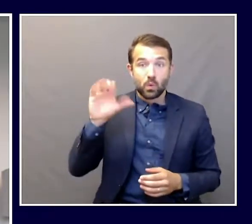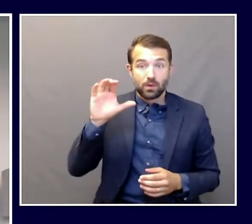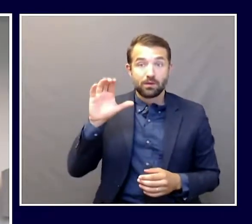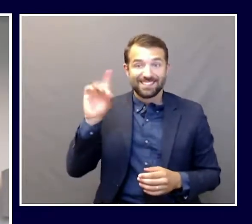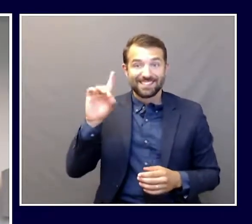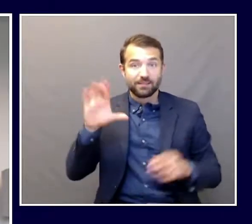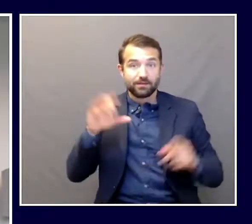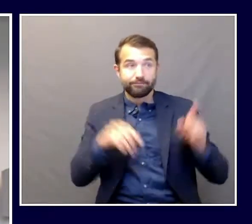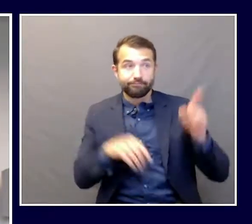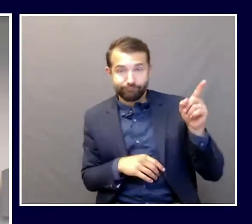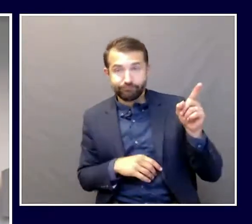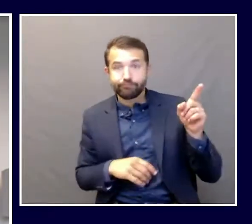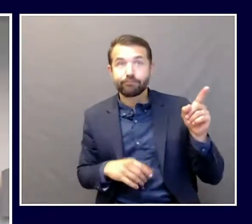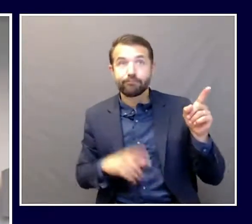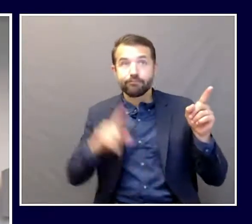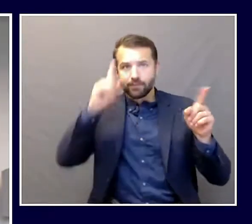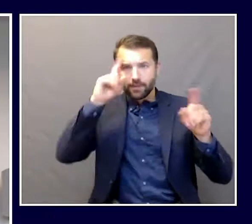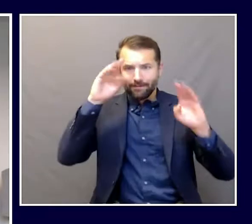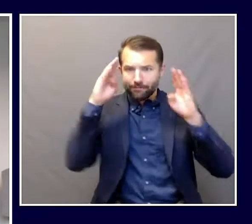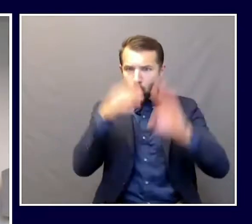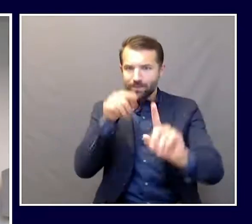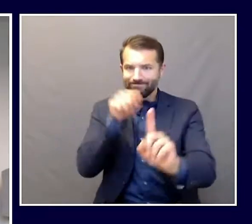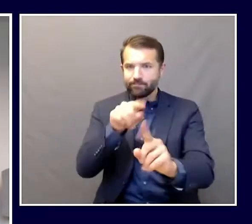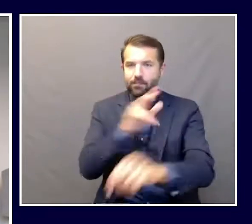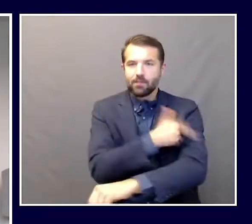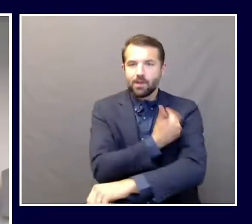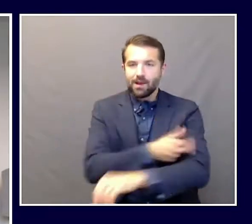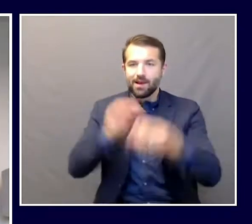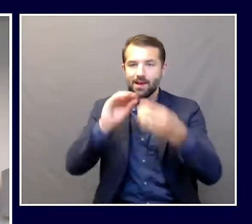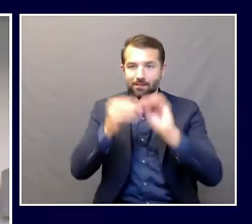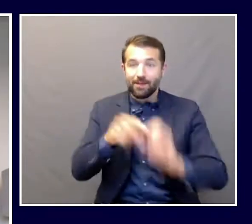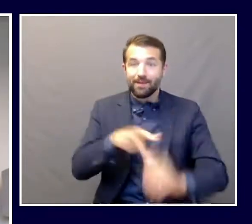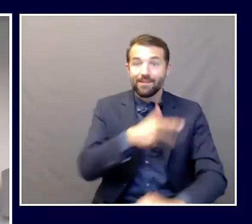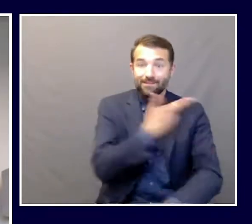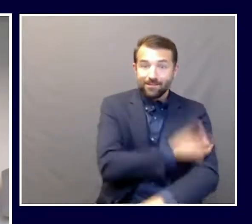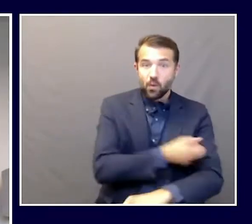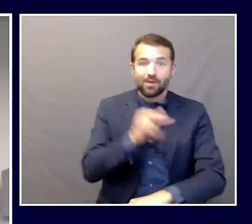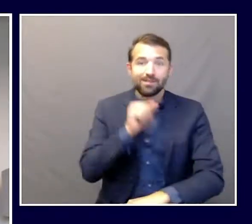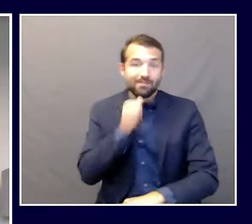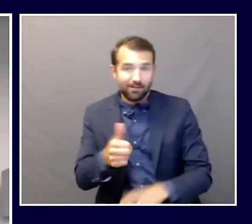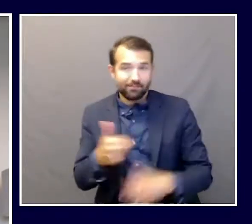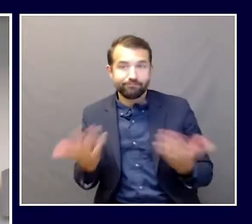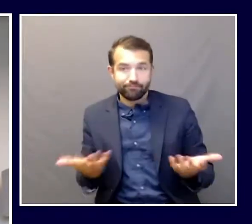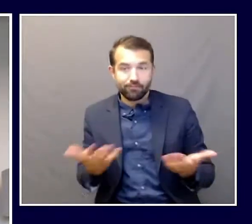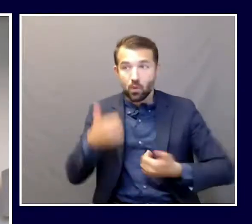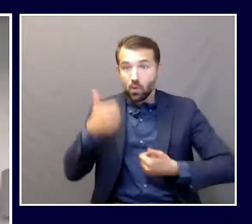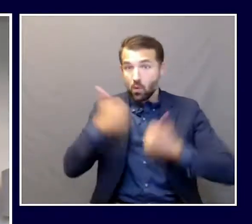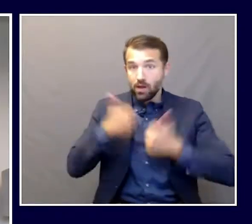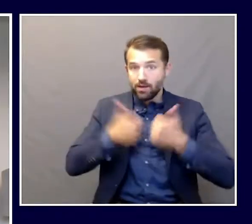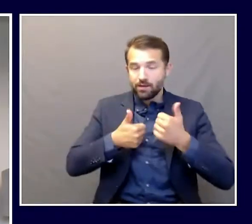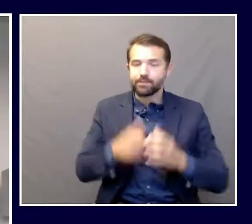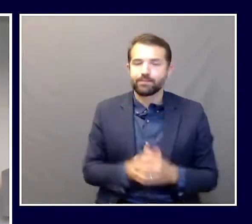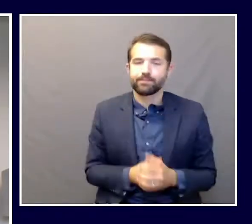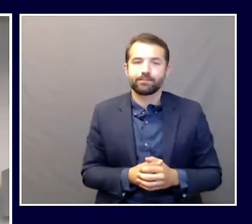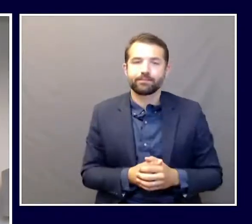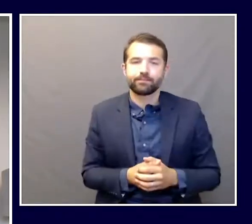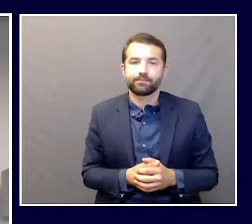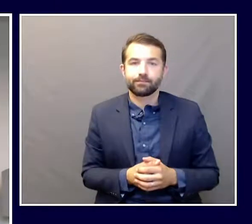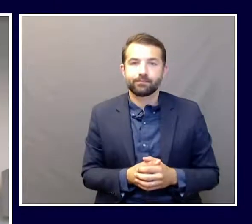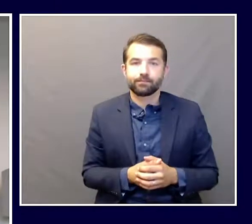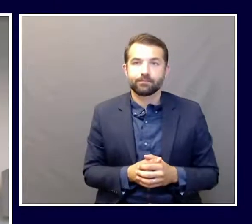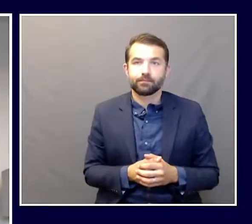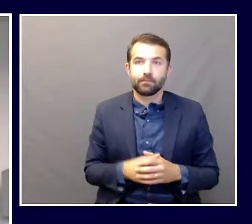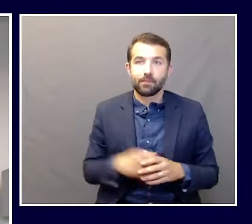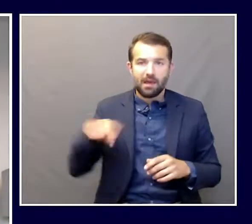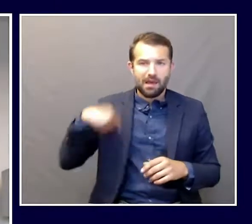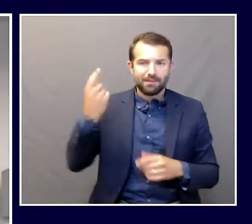there. Great. And you've mentioned in recent weeks that a larger percentage of the